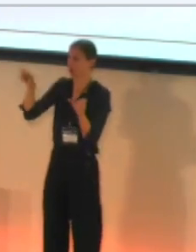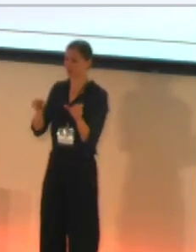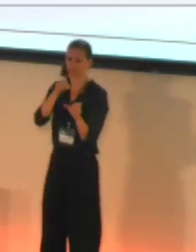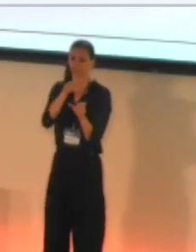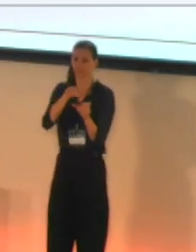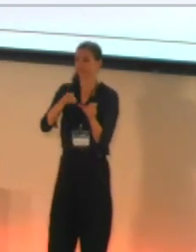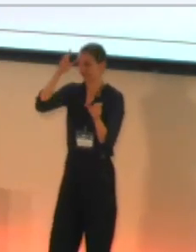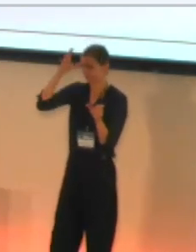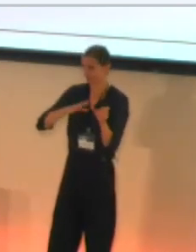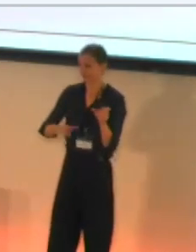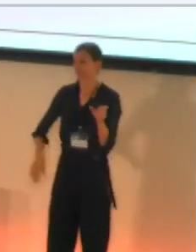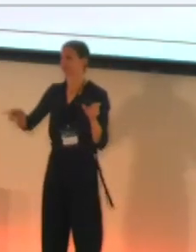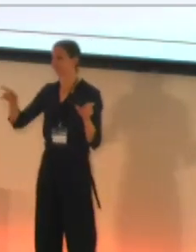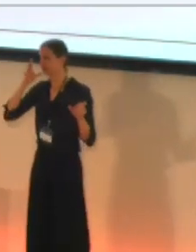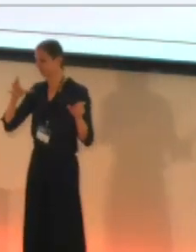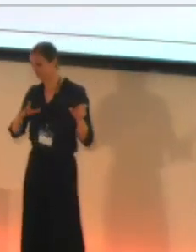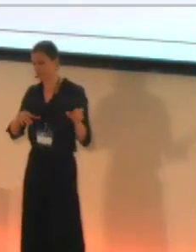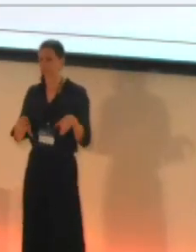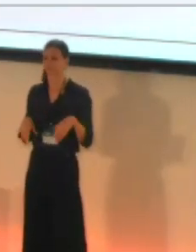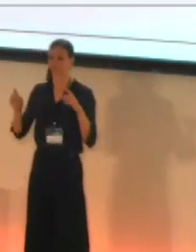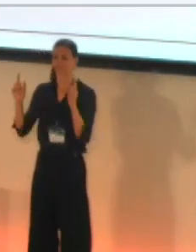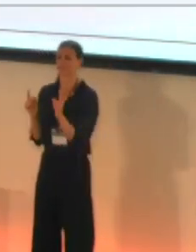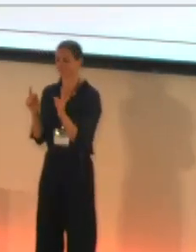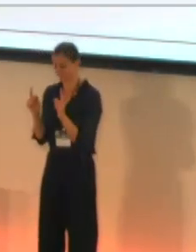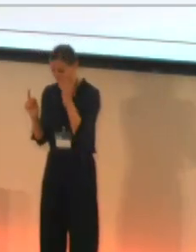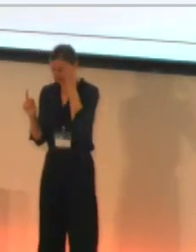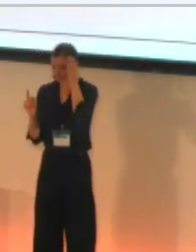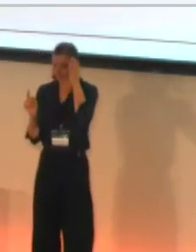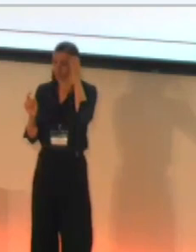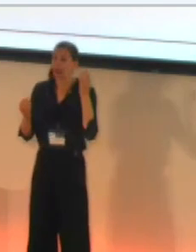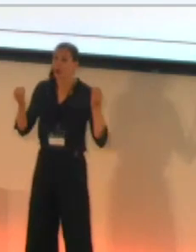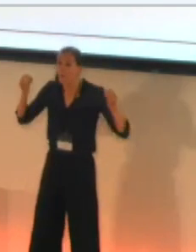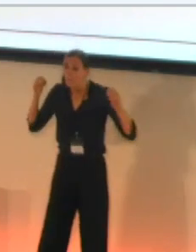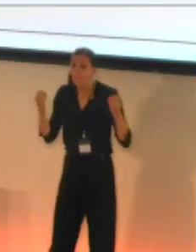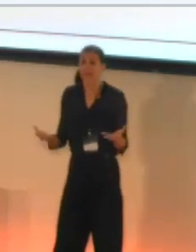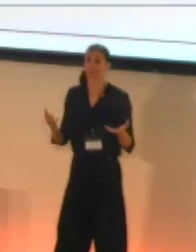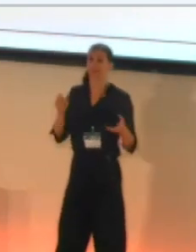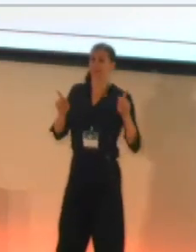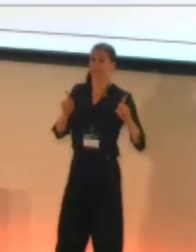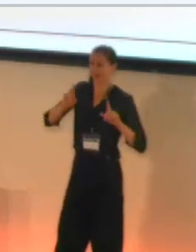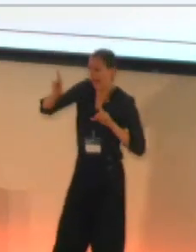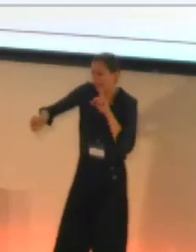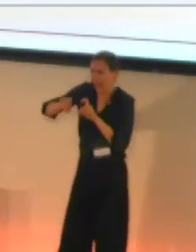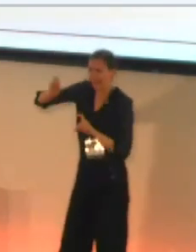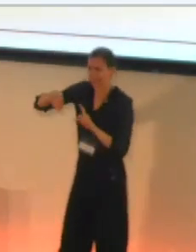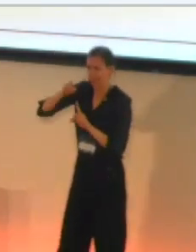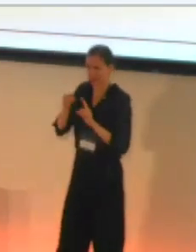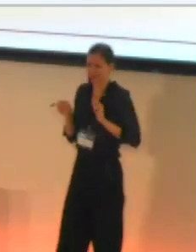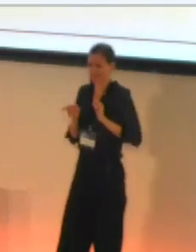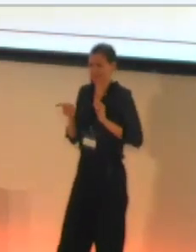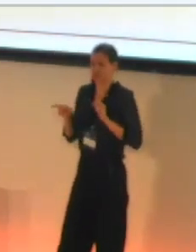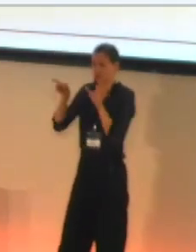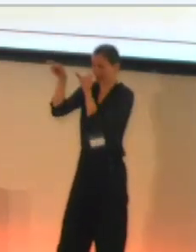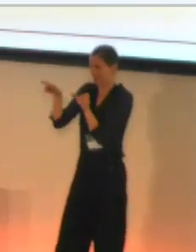one female. Many, many questions were asked by many different participants about these two avatars. And it wasn't just what did they look